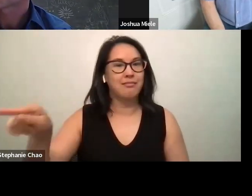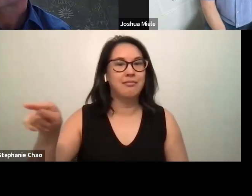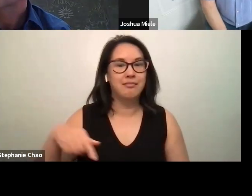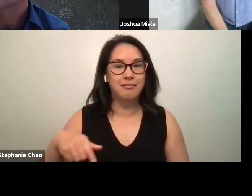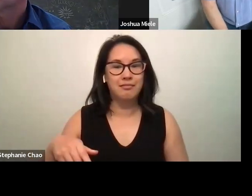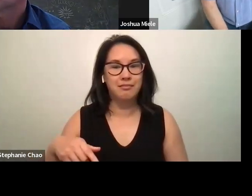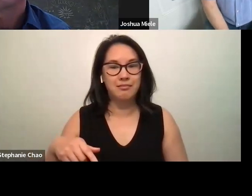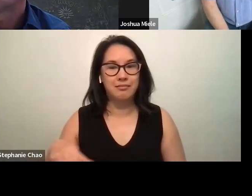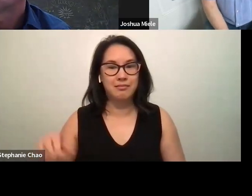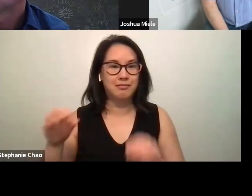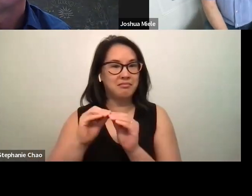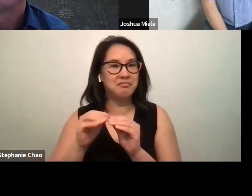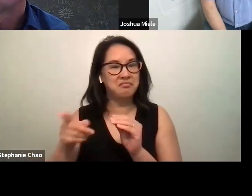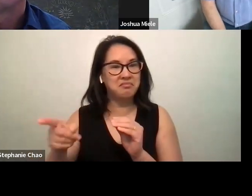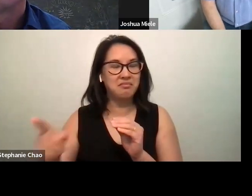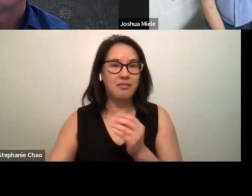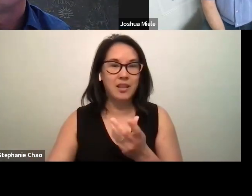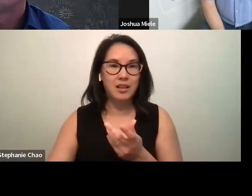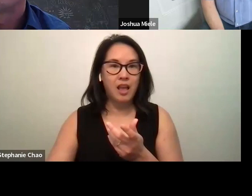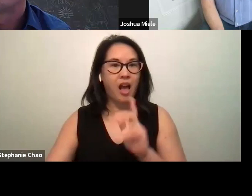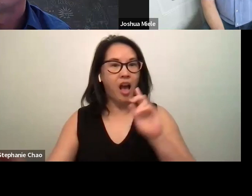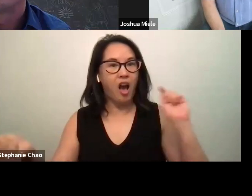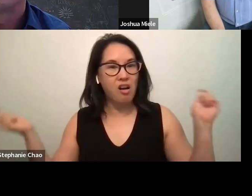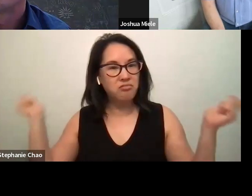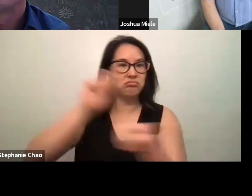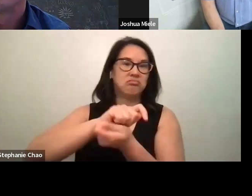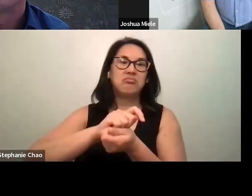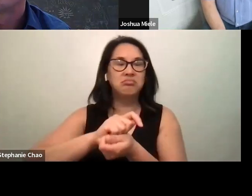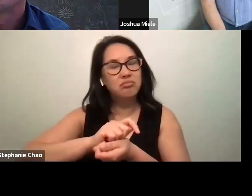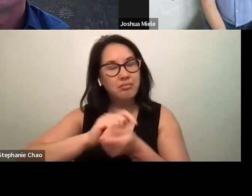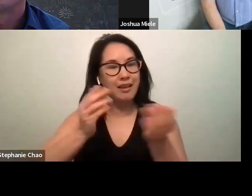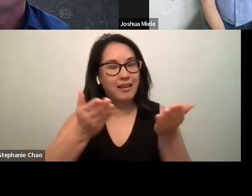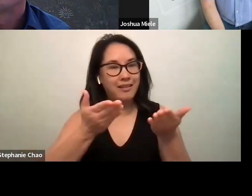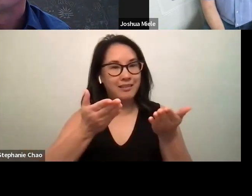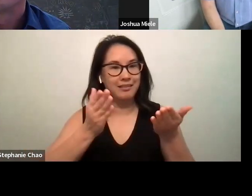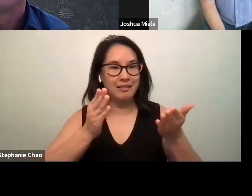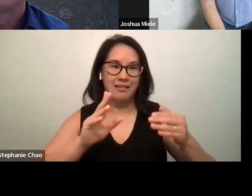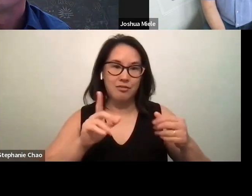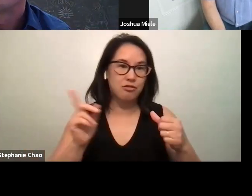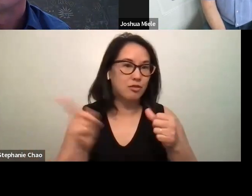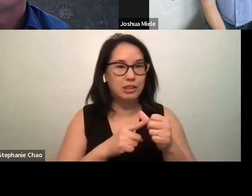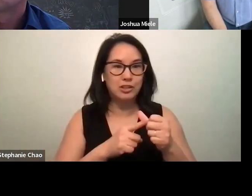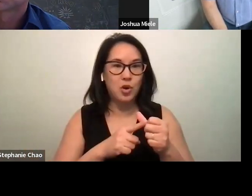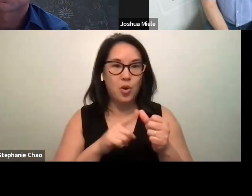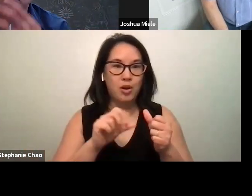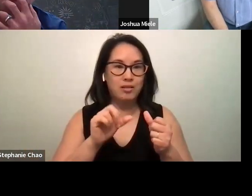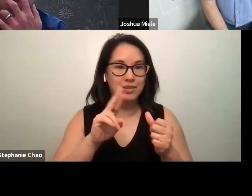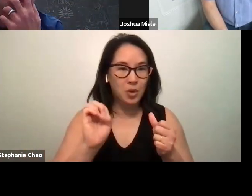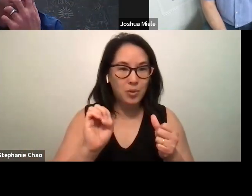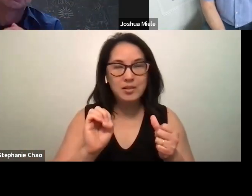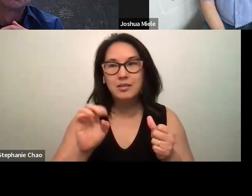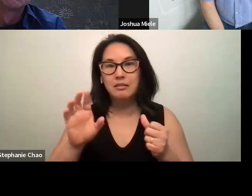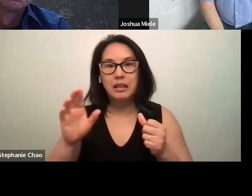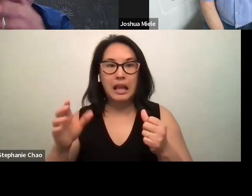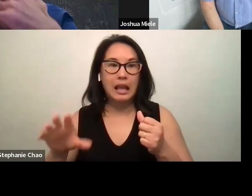a complete reworking of the material with alternative ideas, including, you